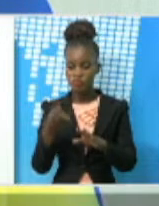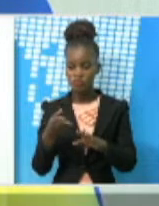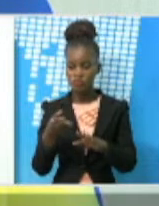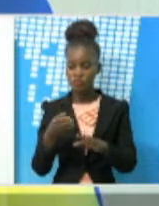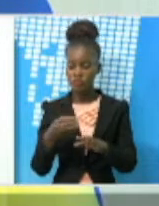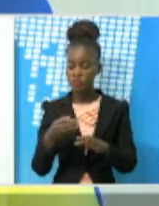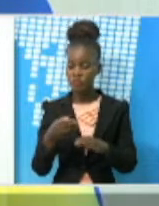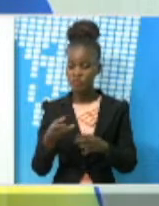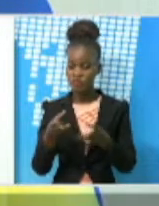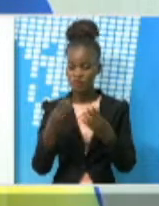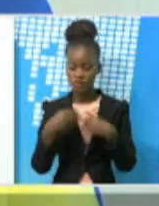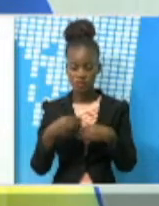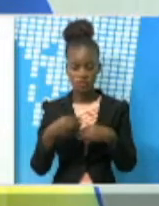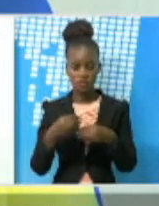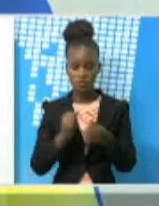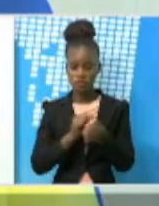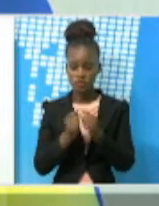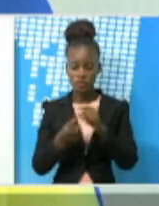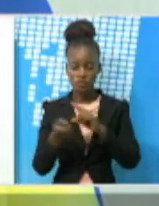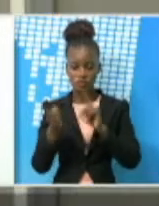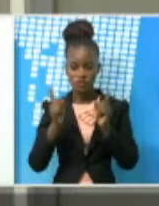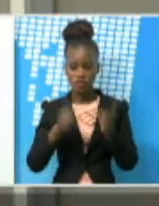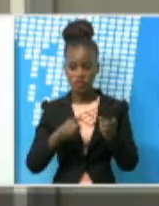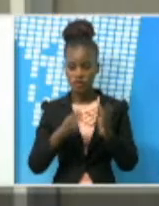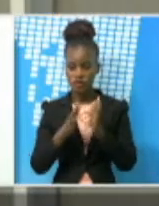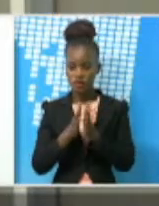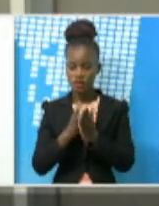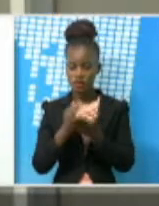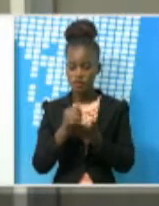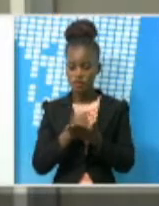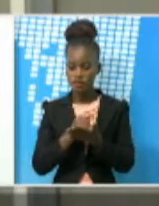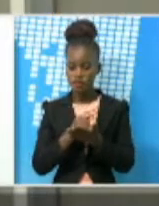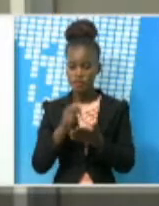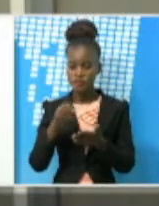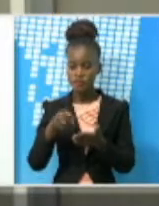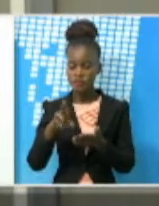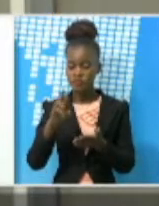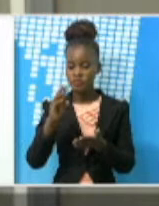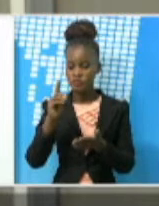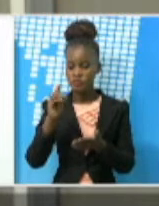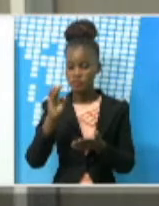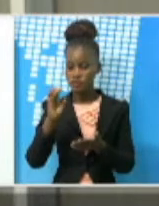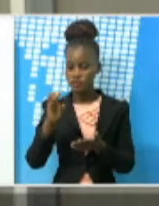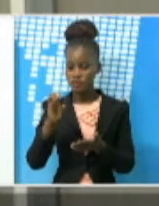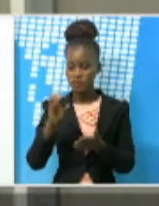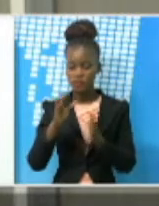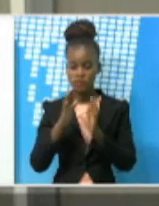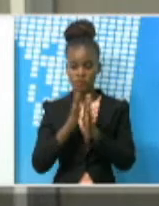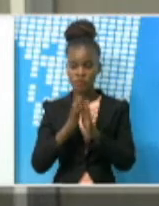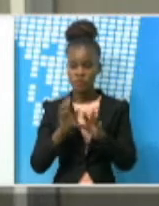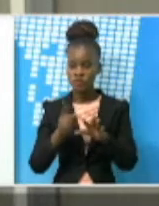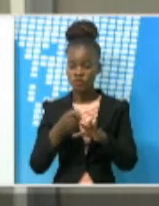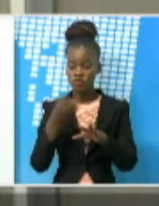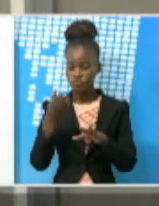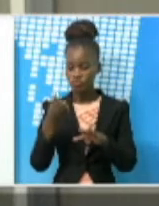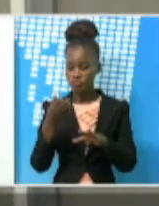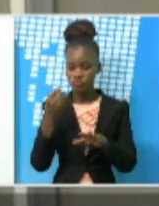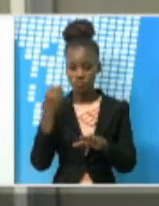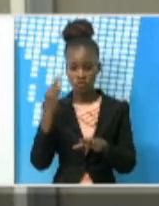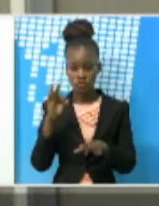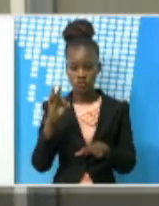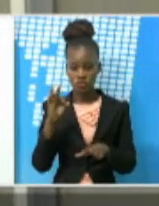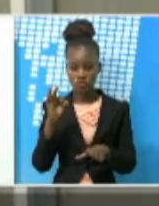for equity participation because as UDC, we take equity, and then, of course,